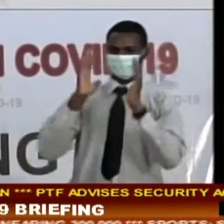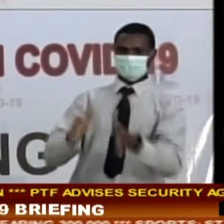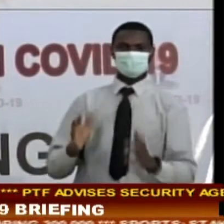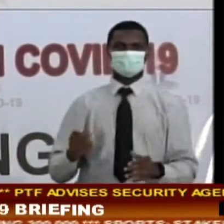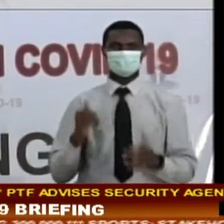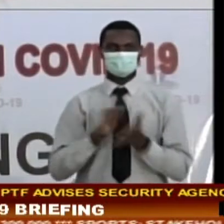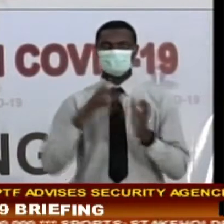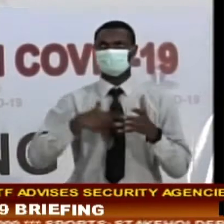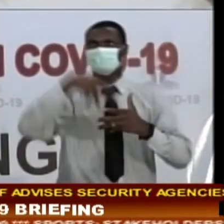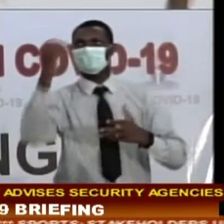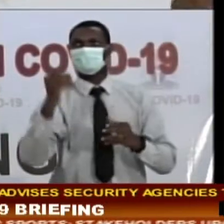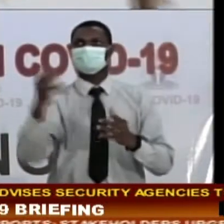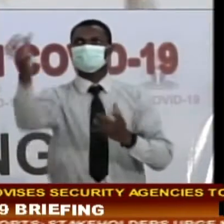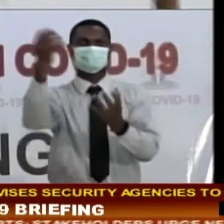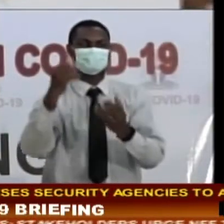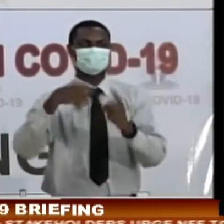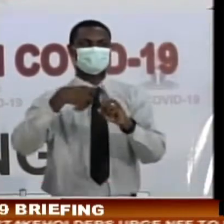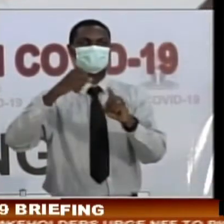for